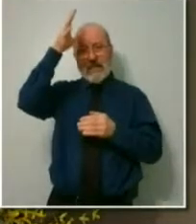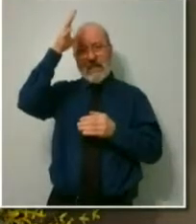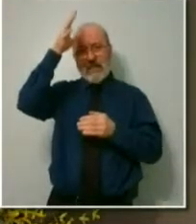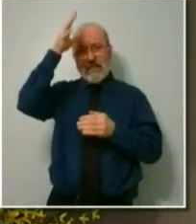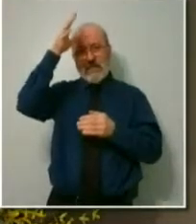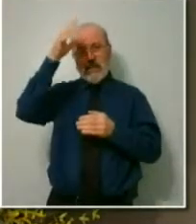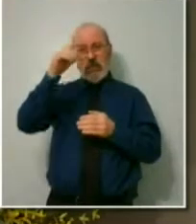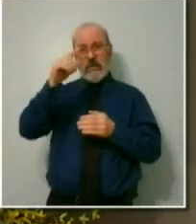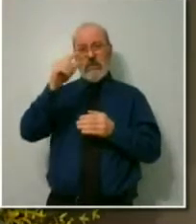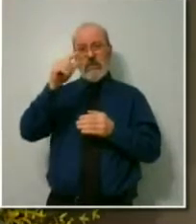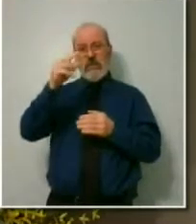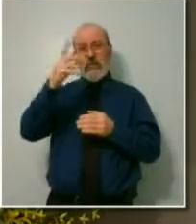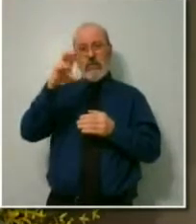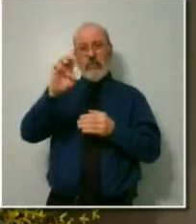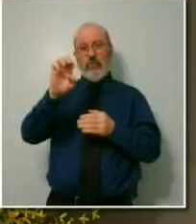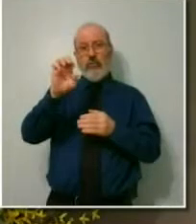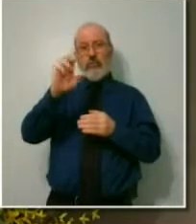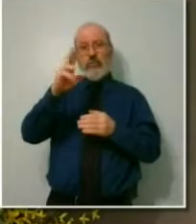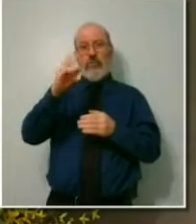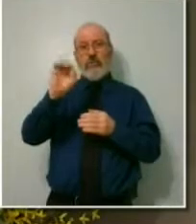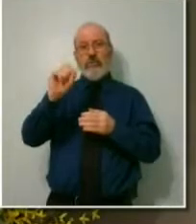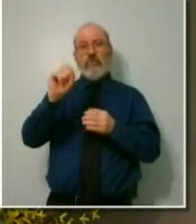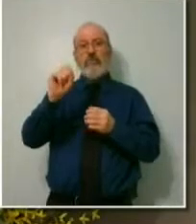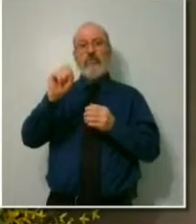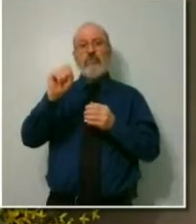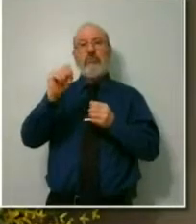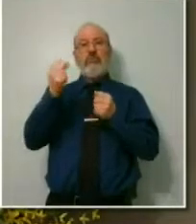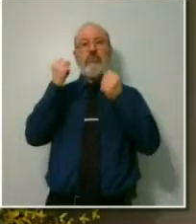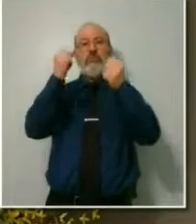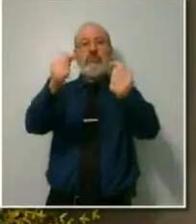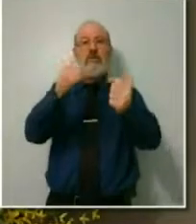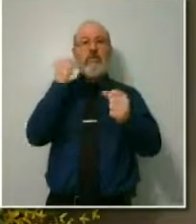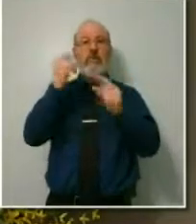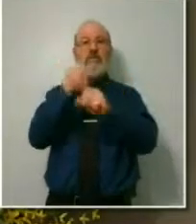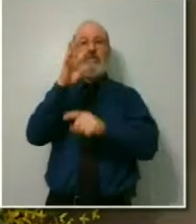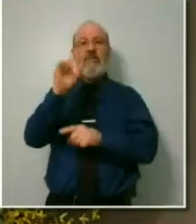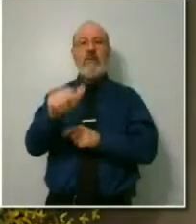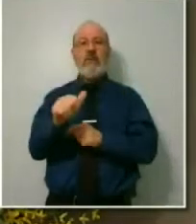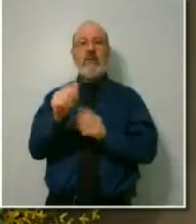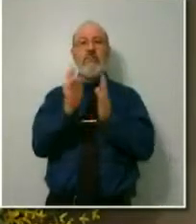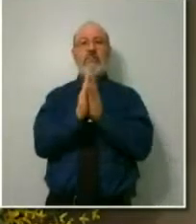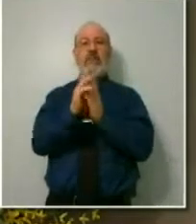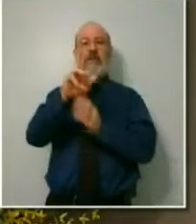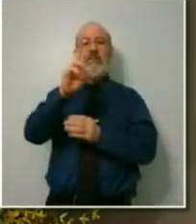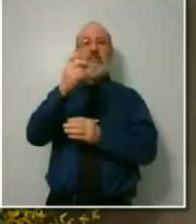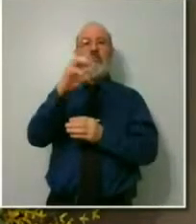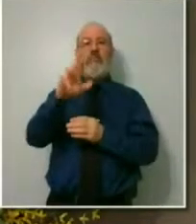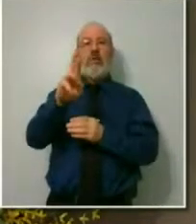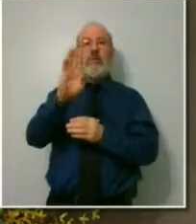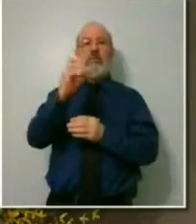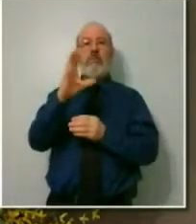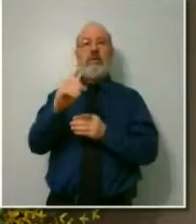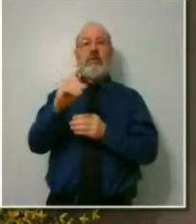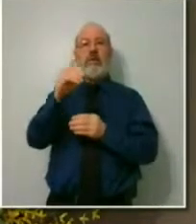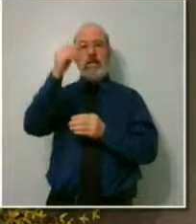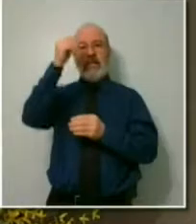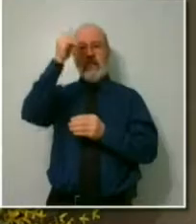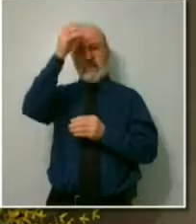who is traveling up from Florida, and praying for him in safety, praying for Roger Boyd and the Men's Street Ministry. I noticed today that